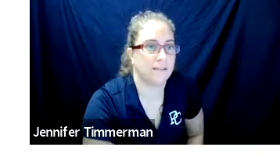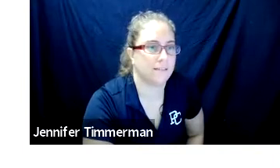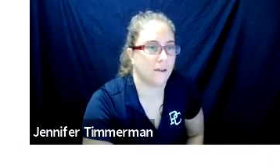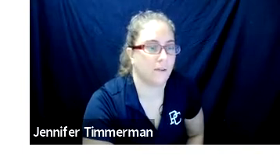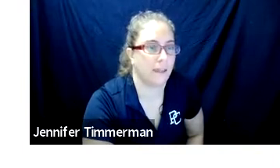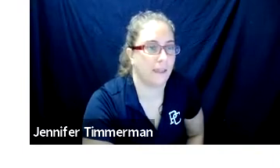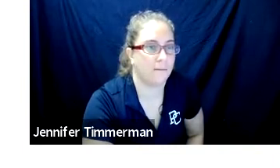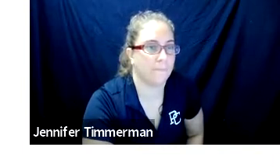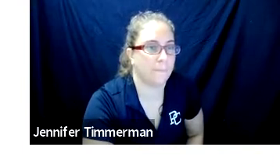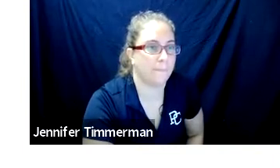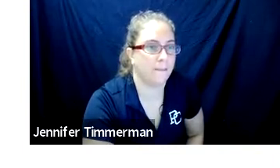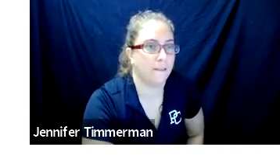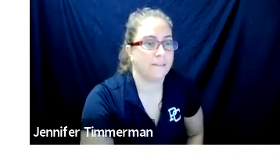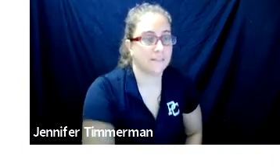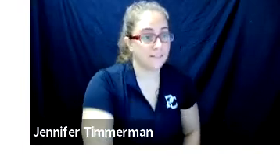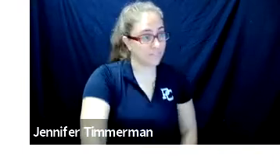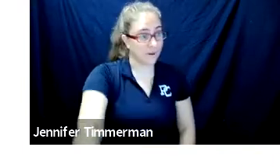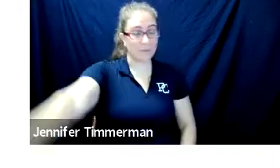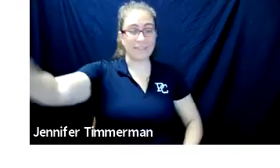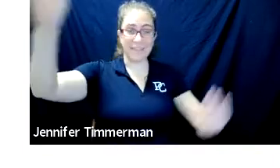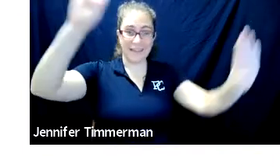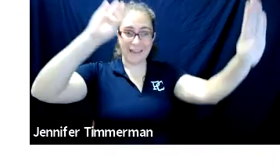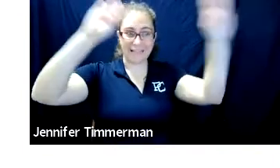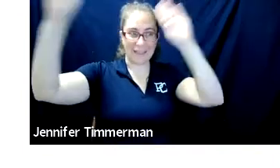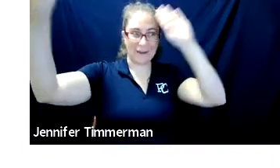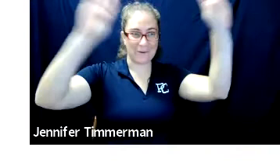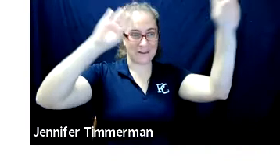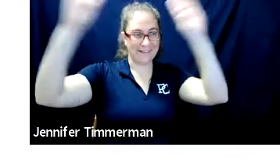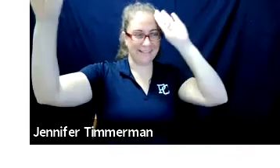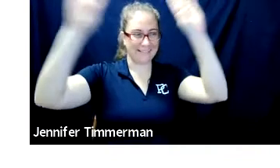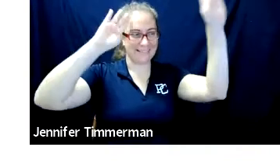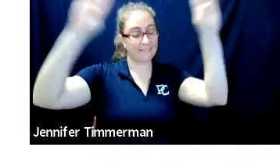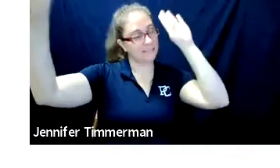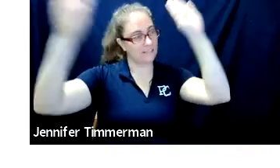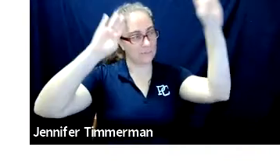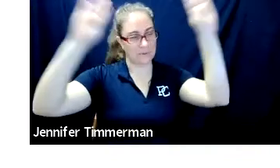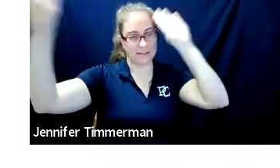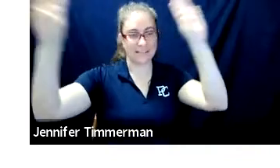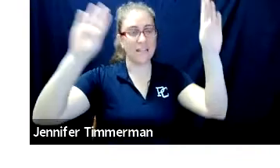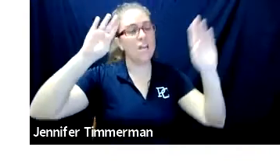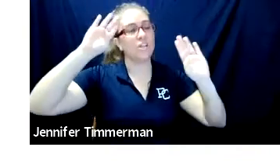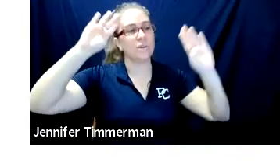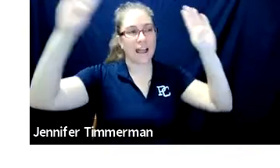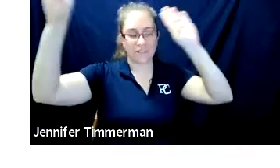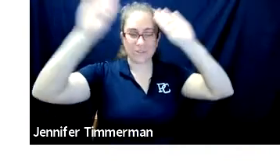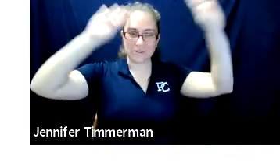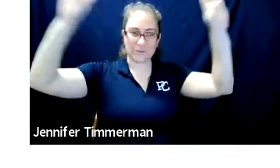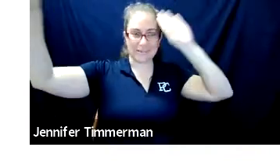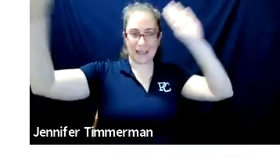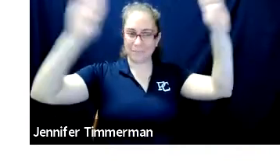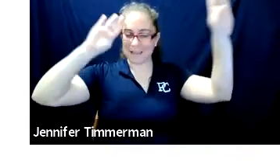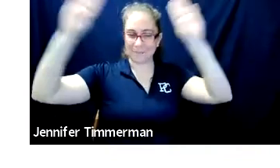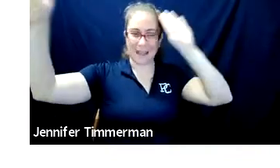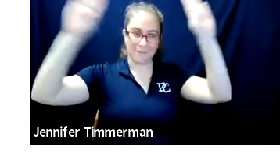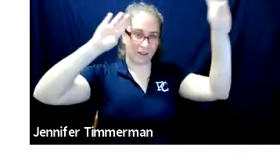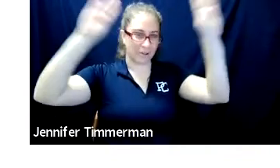There it is. Okay. So let's start with hello. Super easy. You could either do a